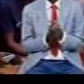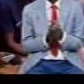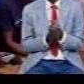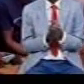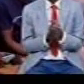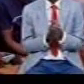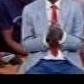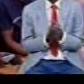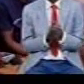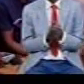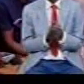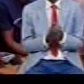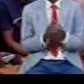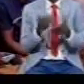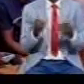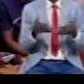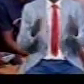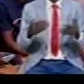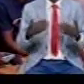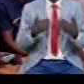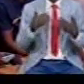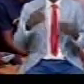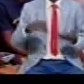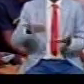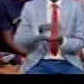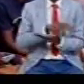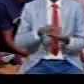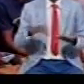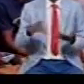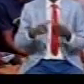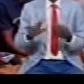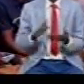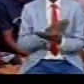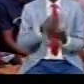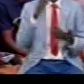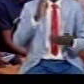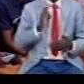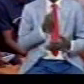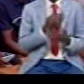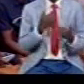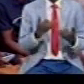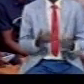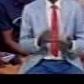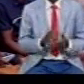Let's have orchestra now. Let's celebrate with the orchestra, please.